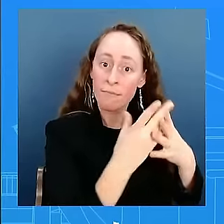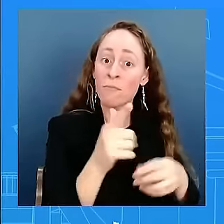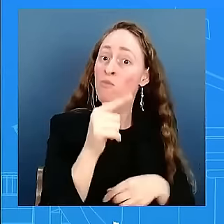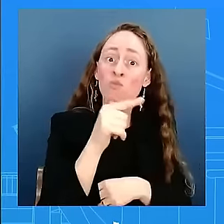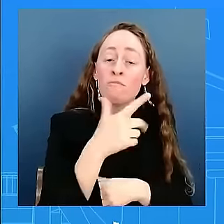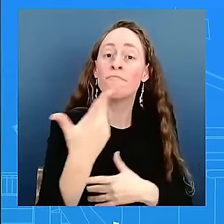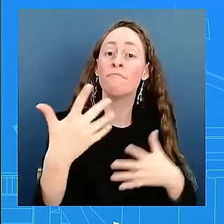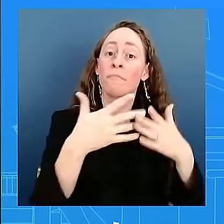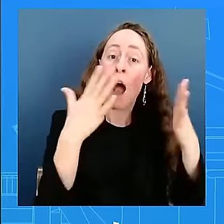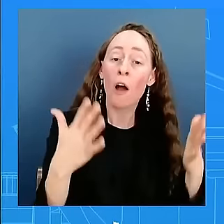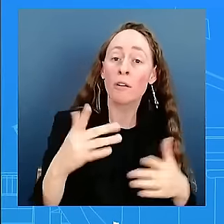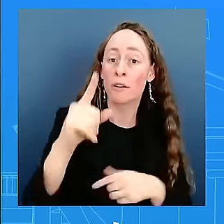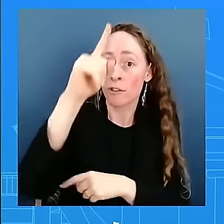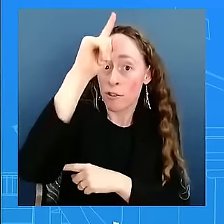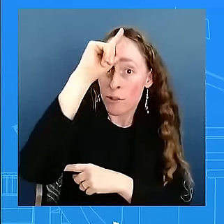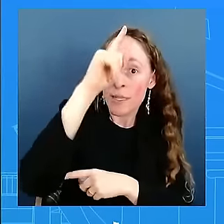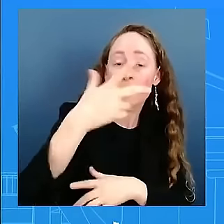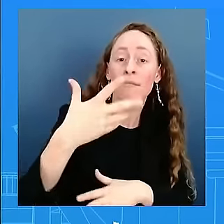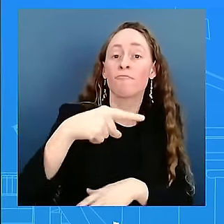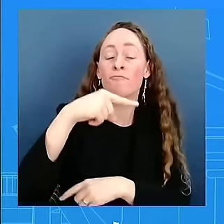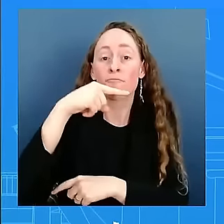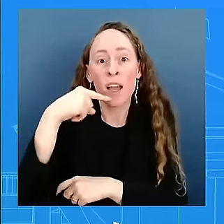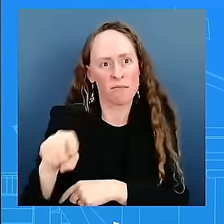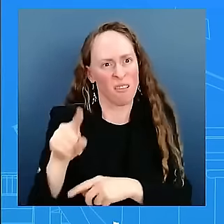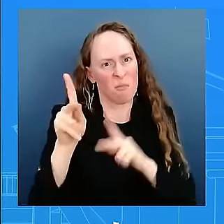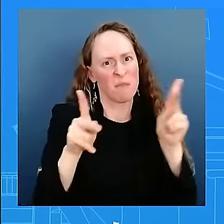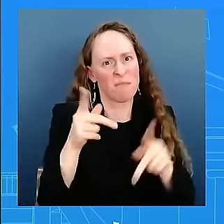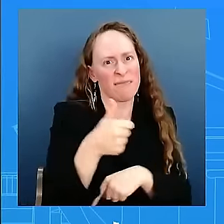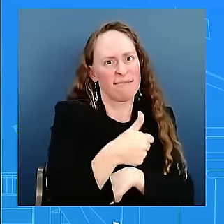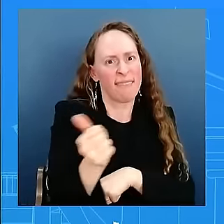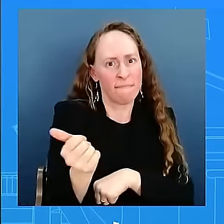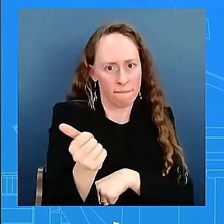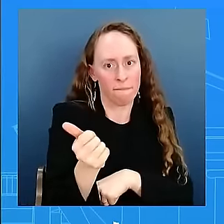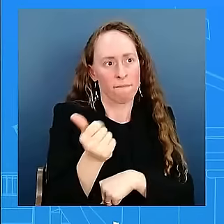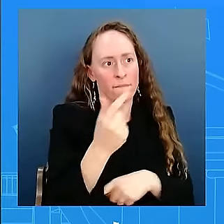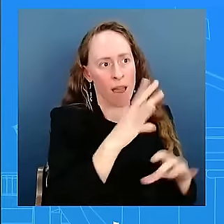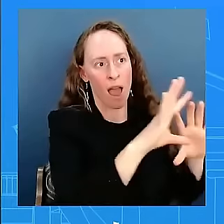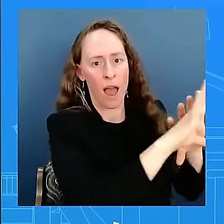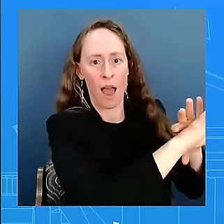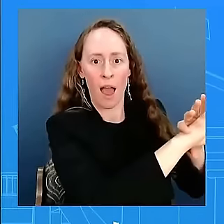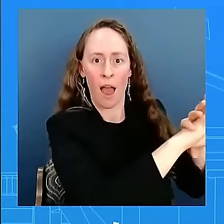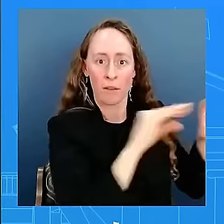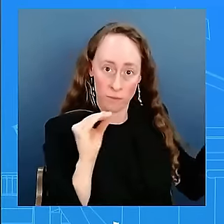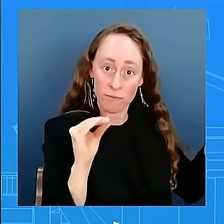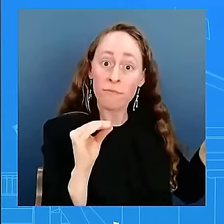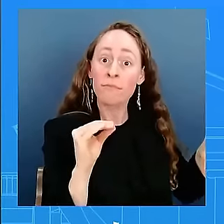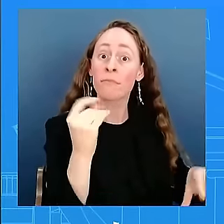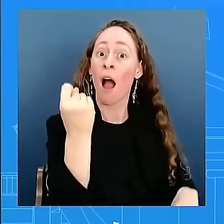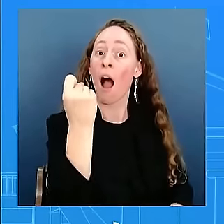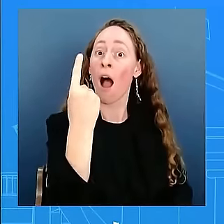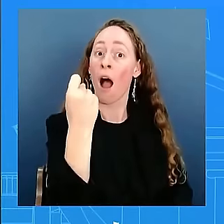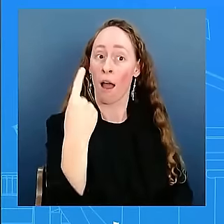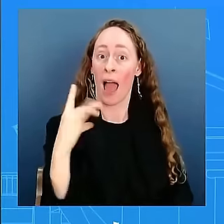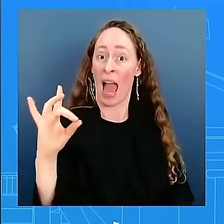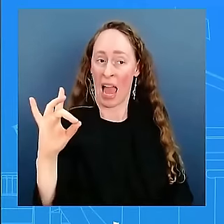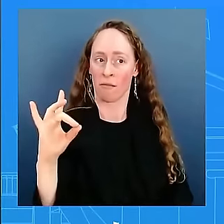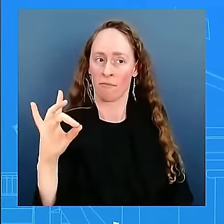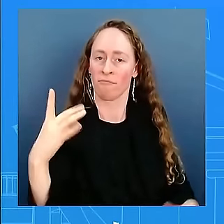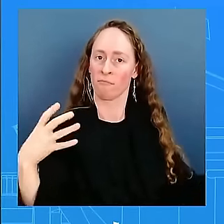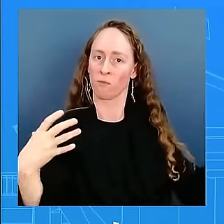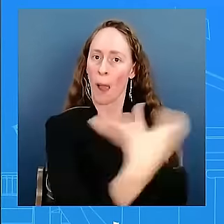in exchange for eight individuals held in a combination of the United States, Germany, Norway, Slovenia, and